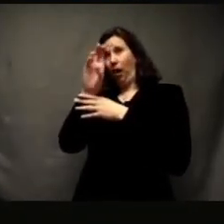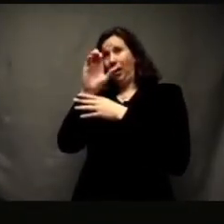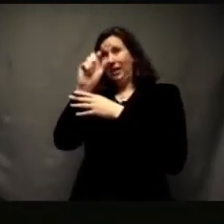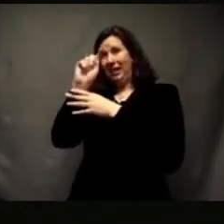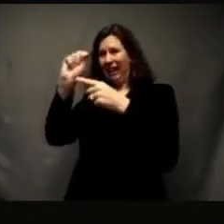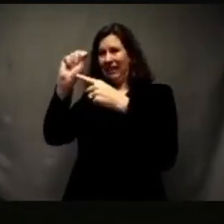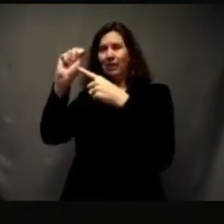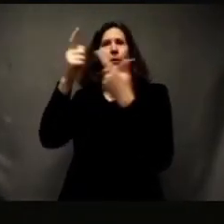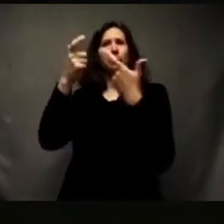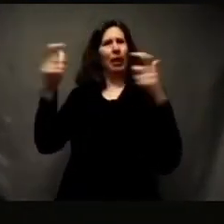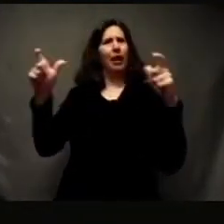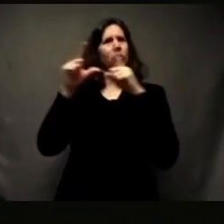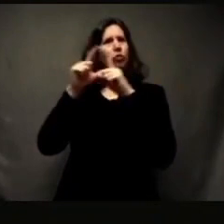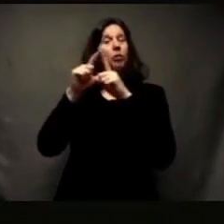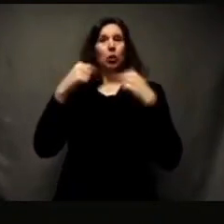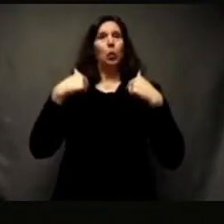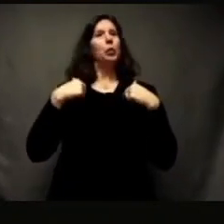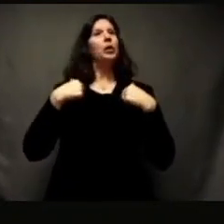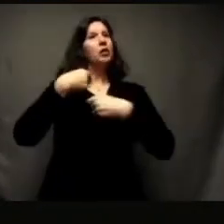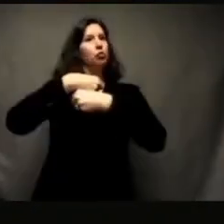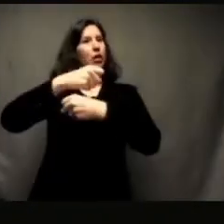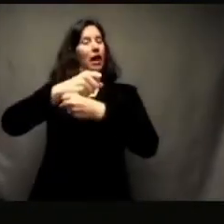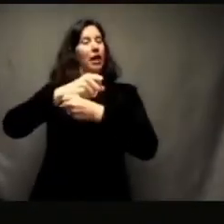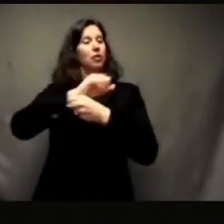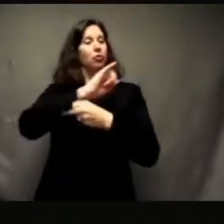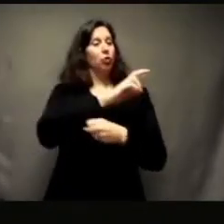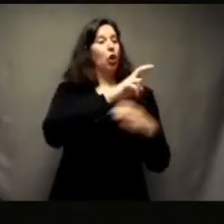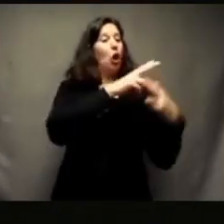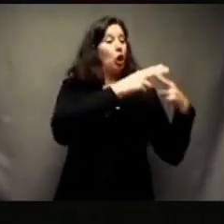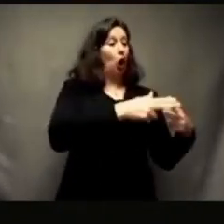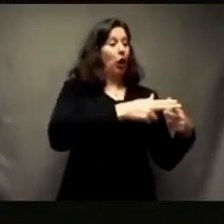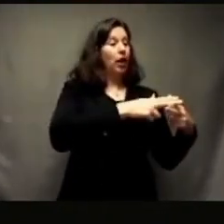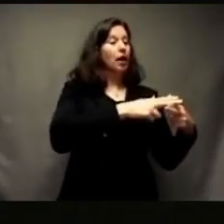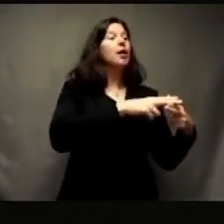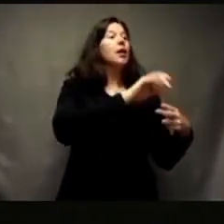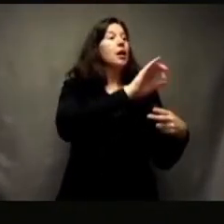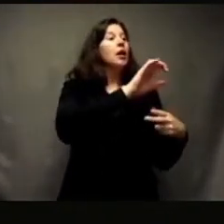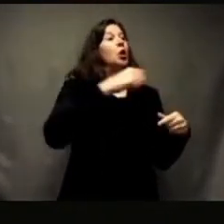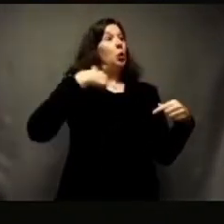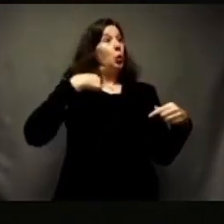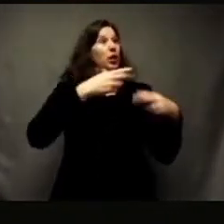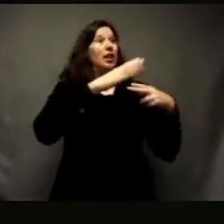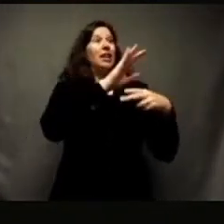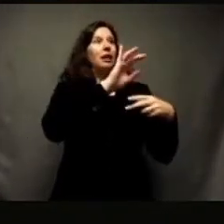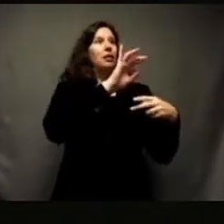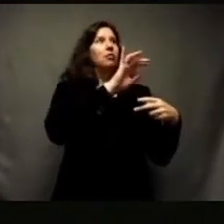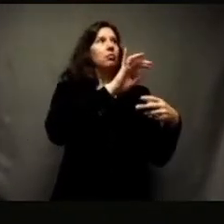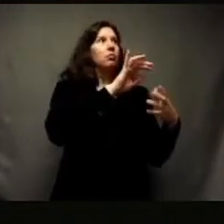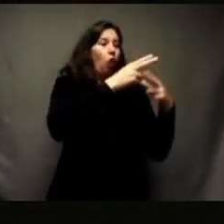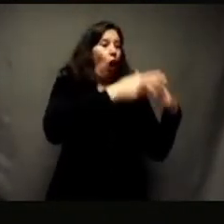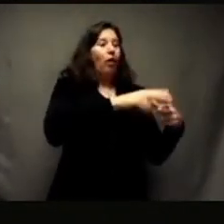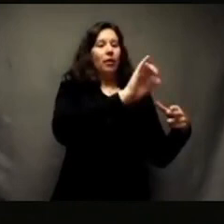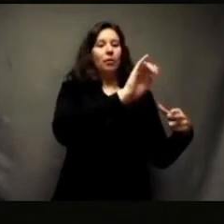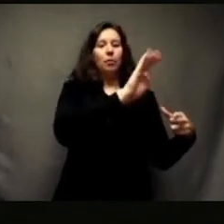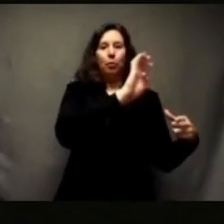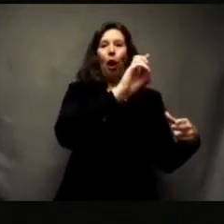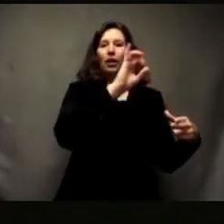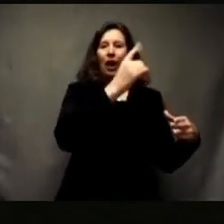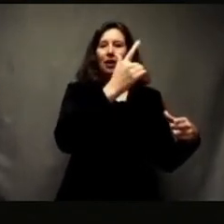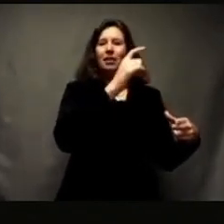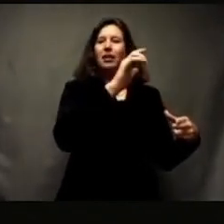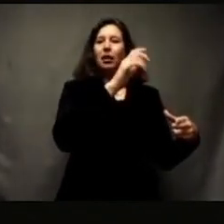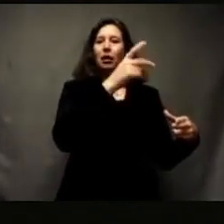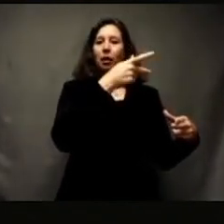while we as the creators of ScratchJr call the messaging blocks broadcasting blocks because we kind of know how it maps onto